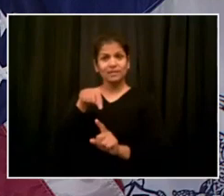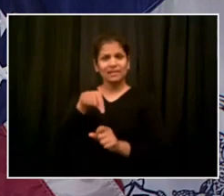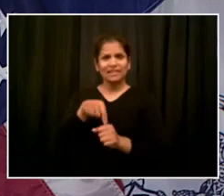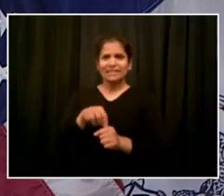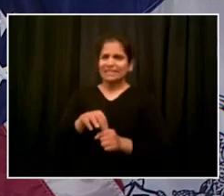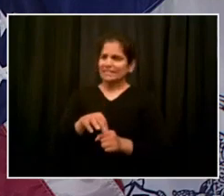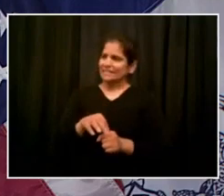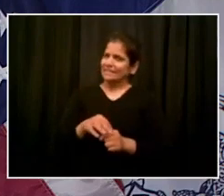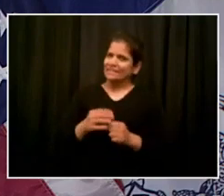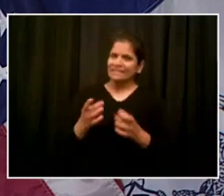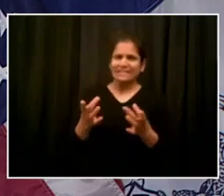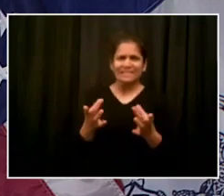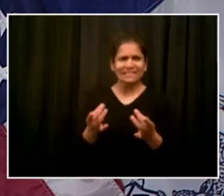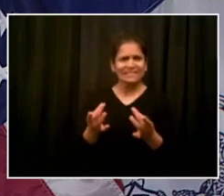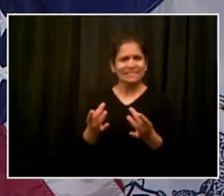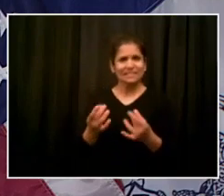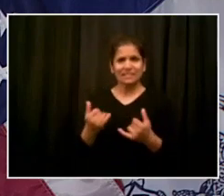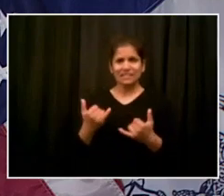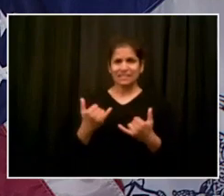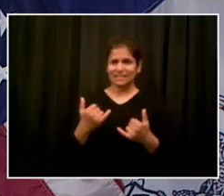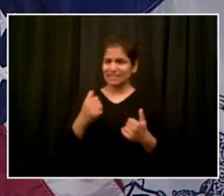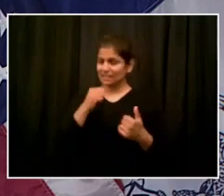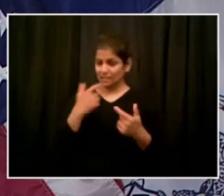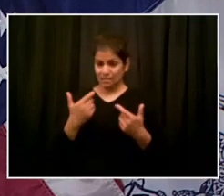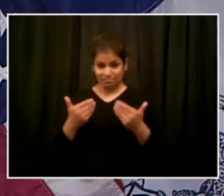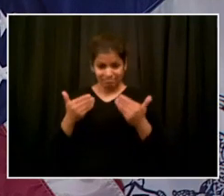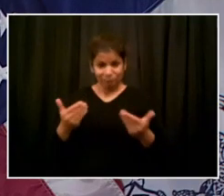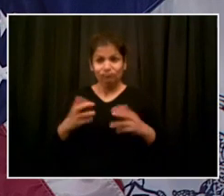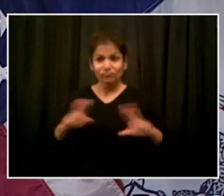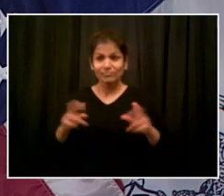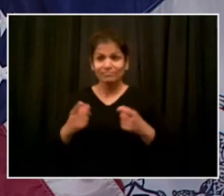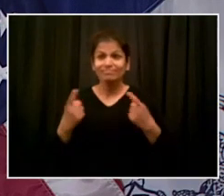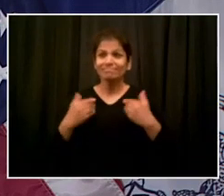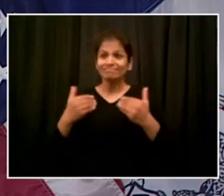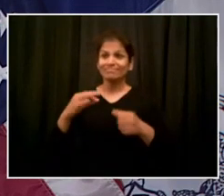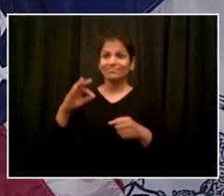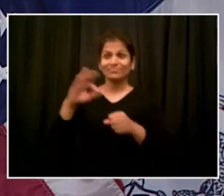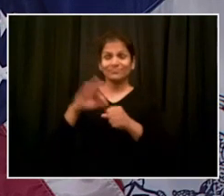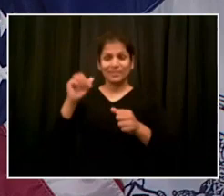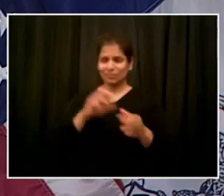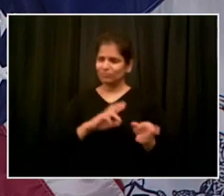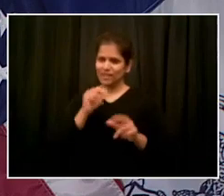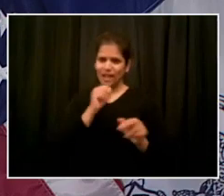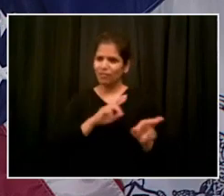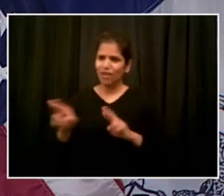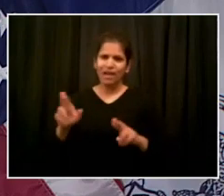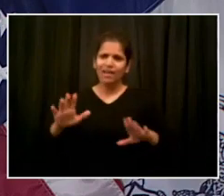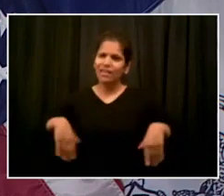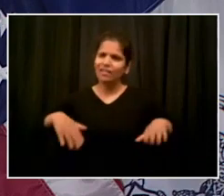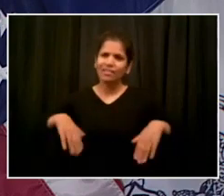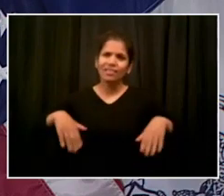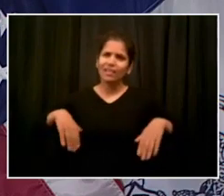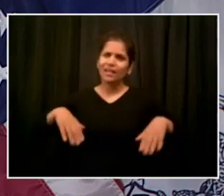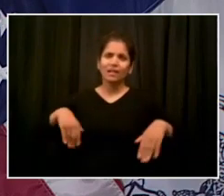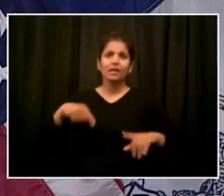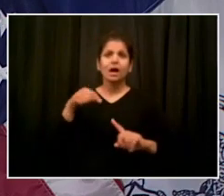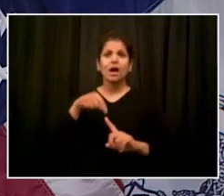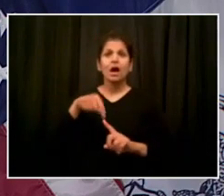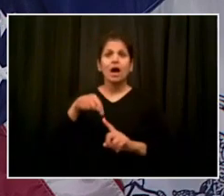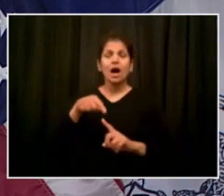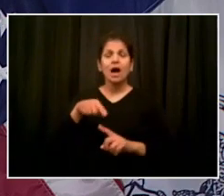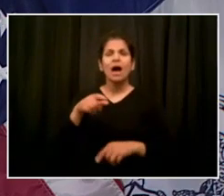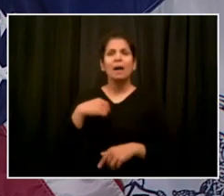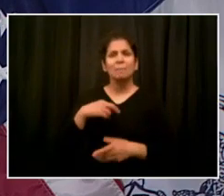optimistic about the possibility of being allowed to borrow to cover revenue shortfalls? And do you have any sort